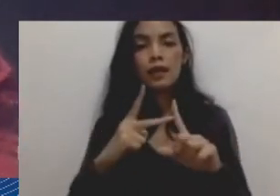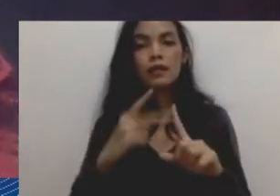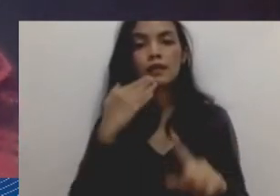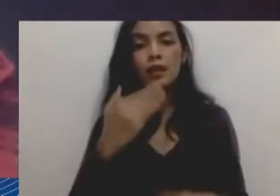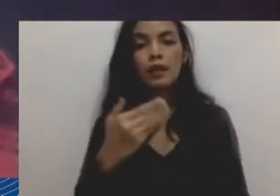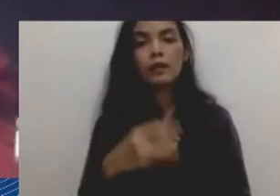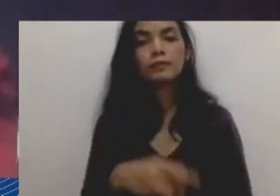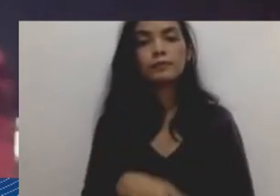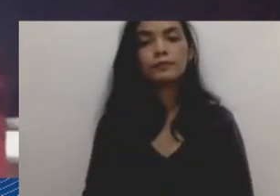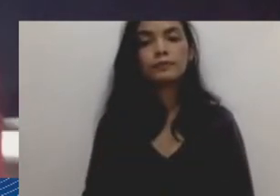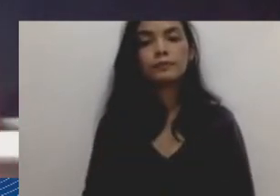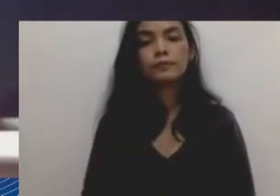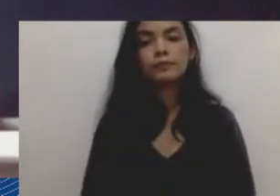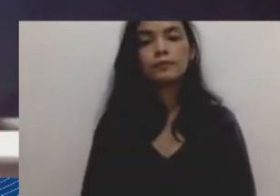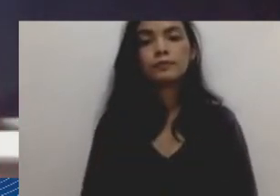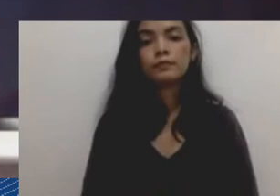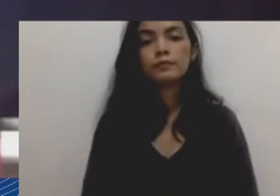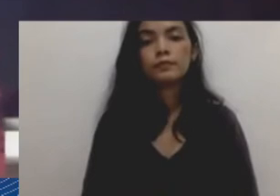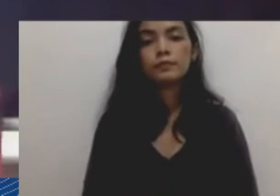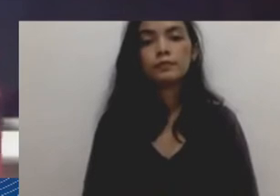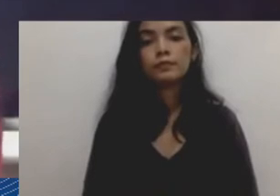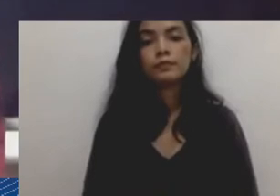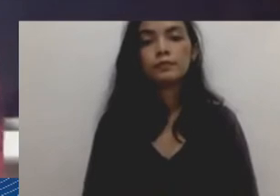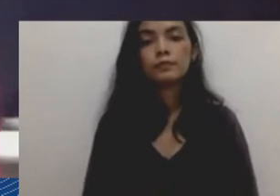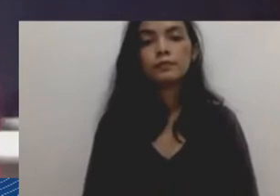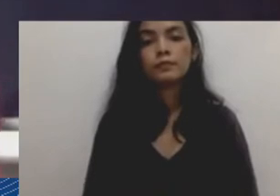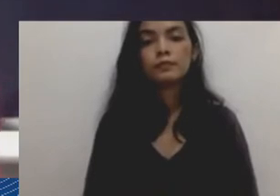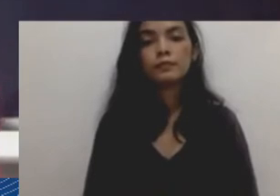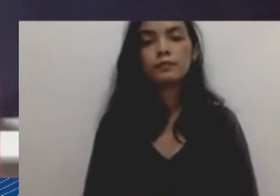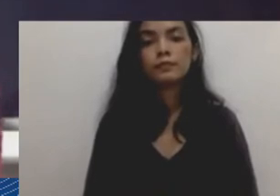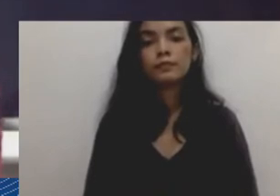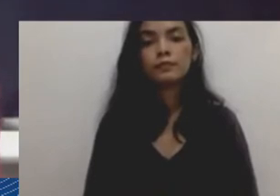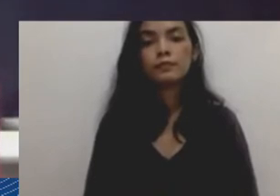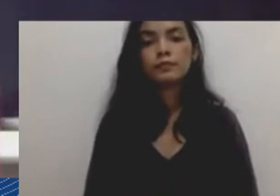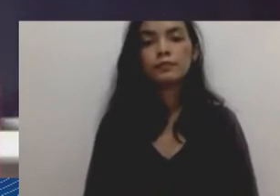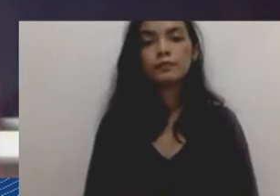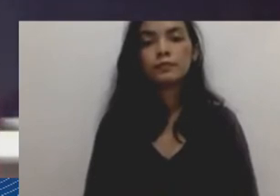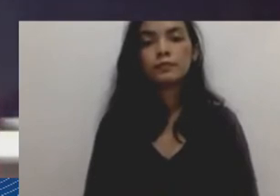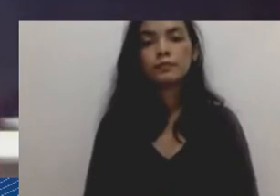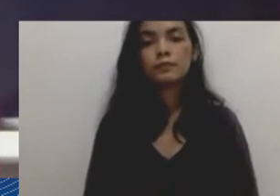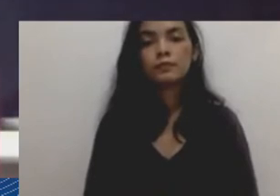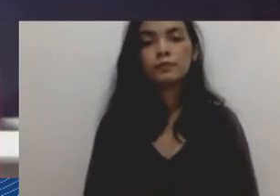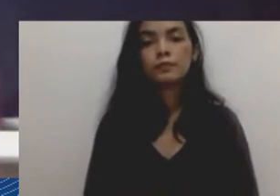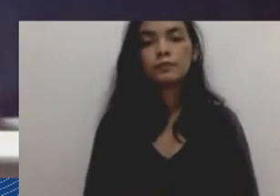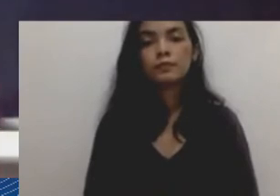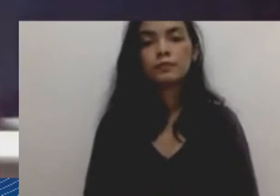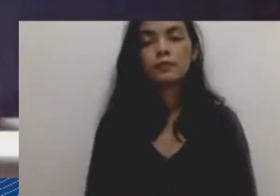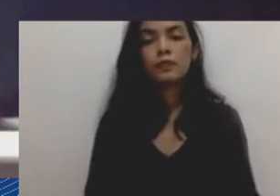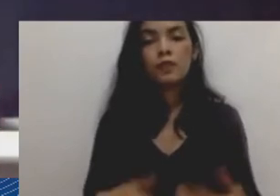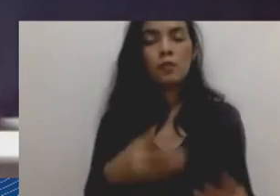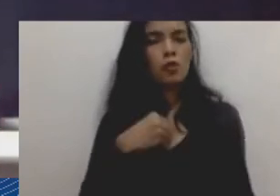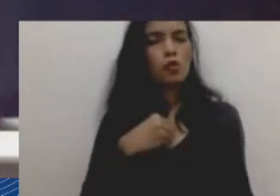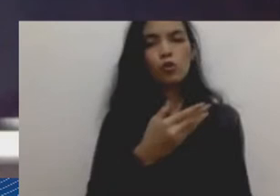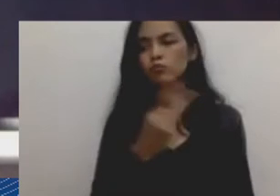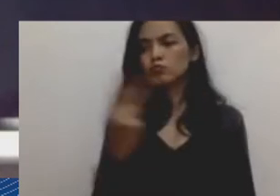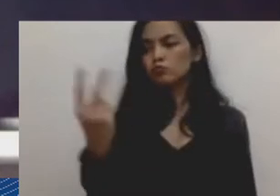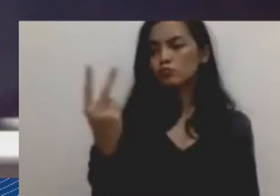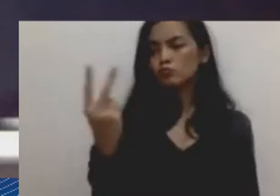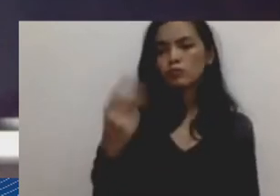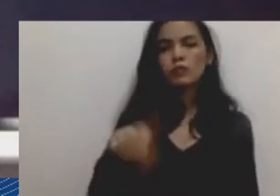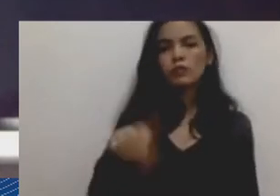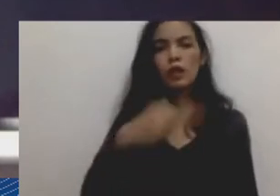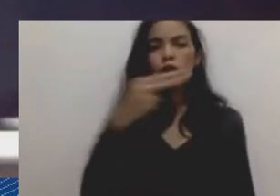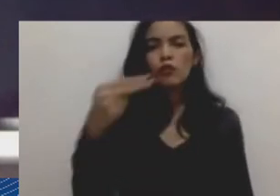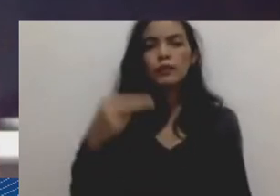So what do you think that we should take as an effort to reduce gender-based violence in Indonesia,